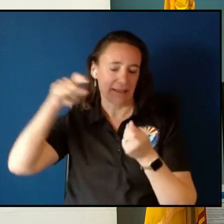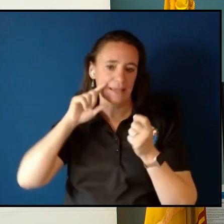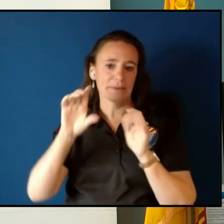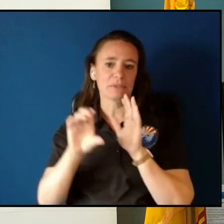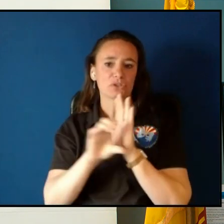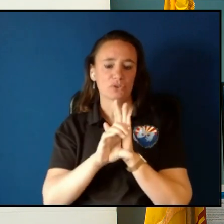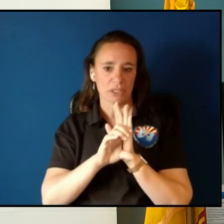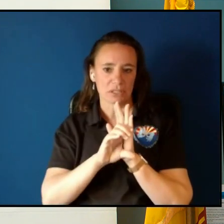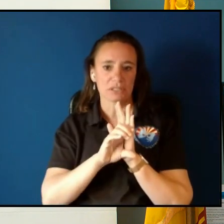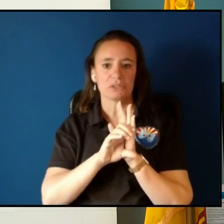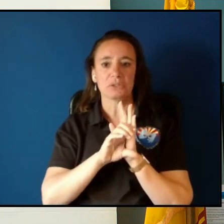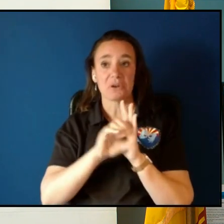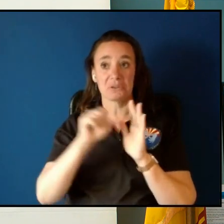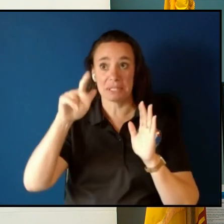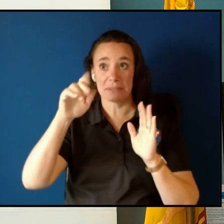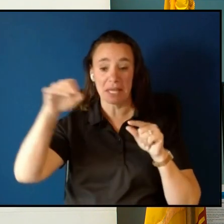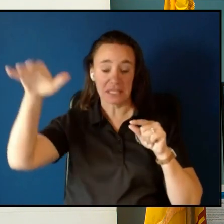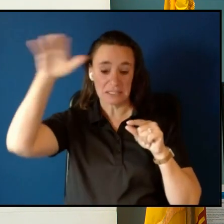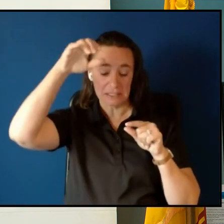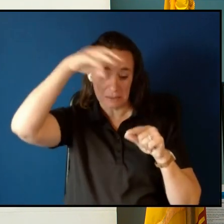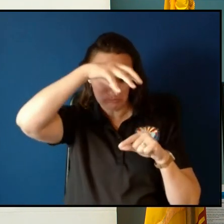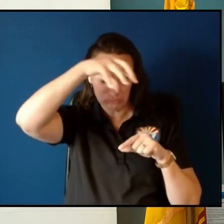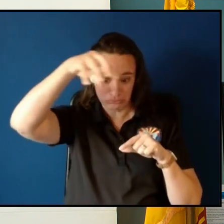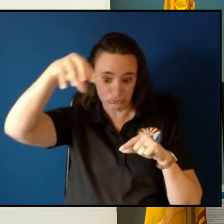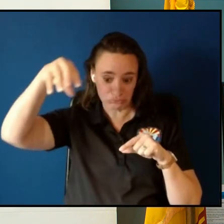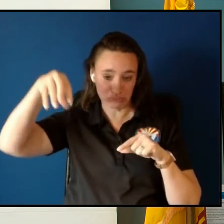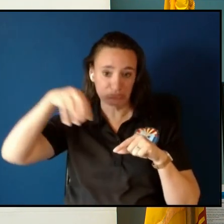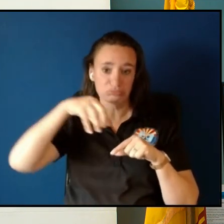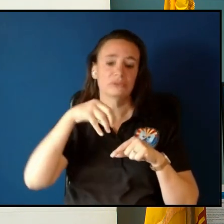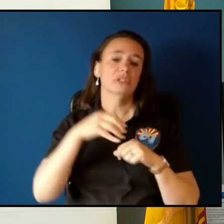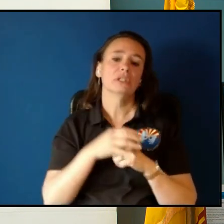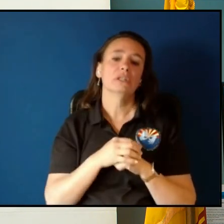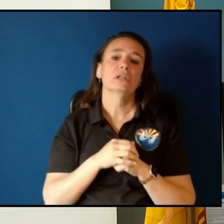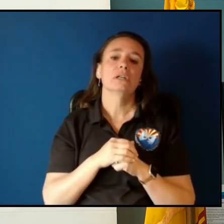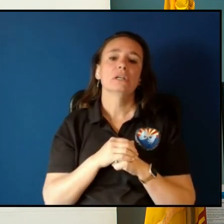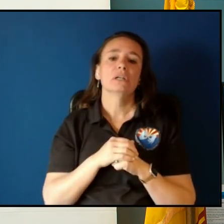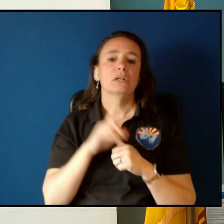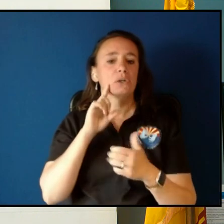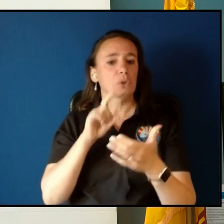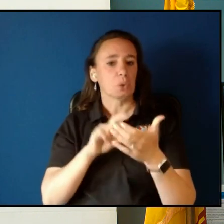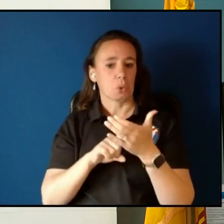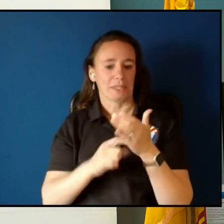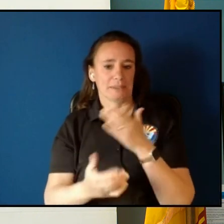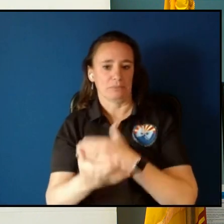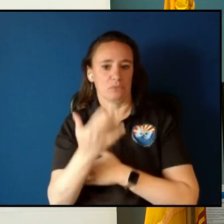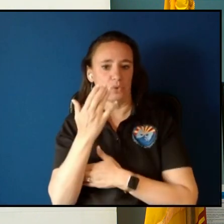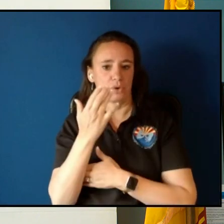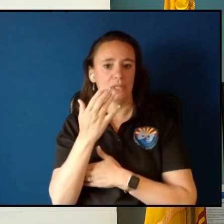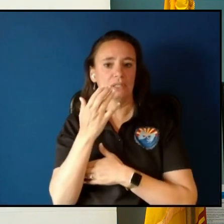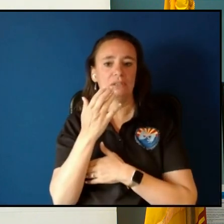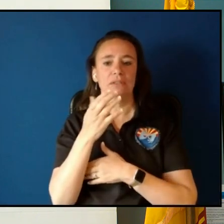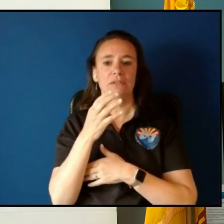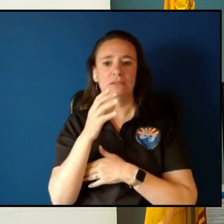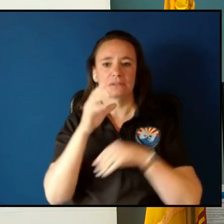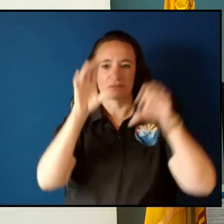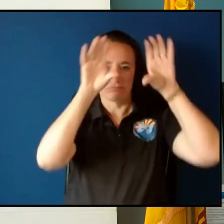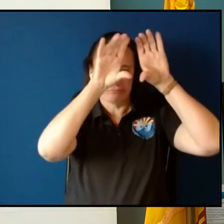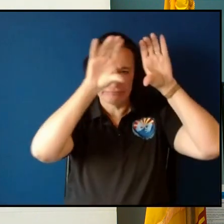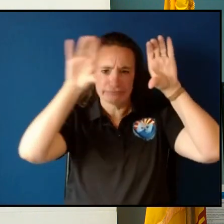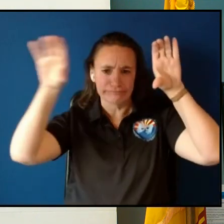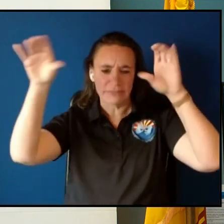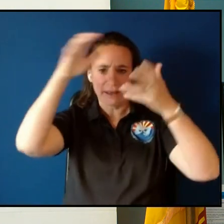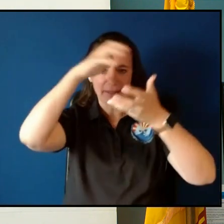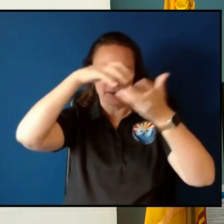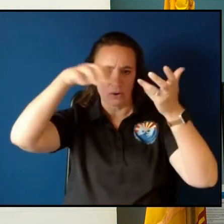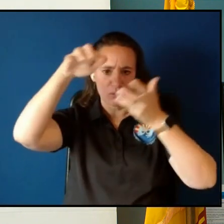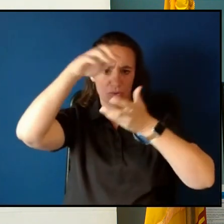it shows whatever it sees. And so what we do see this morning is a whole lot of upper-level clouds streaming in from the west over